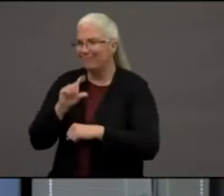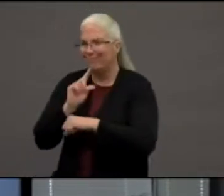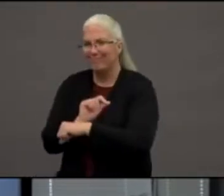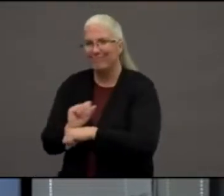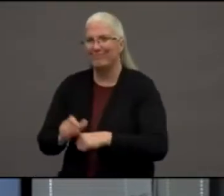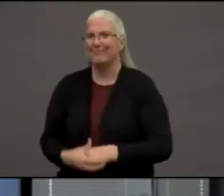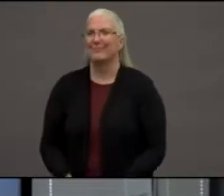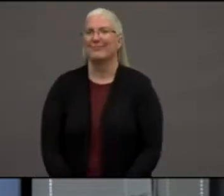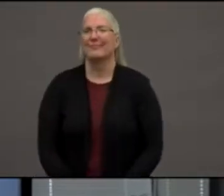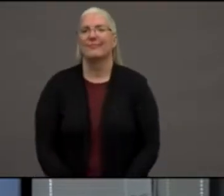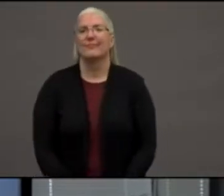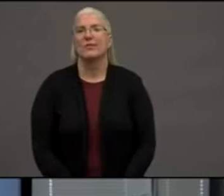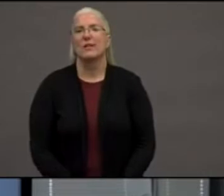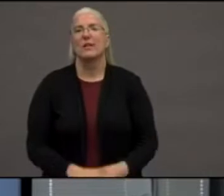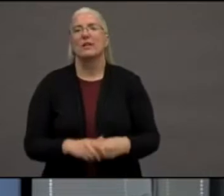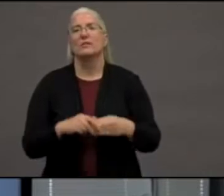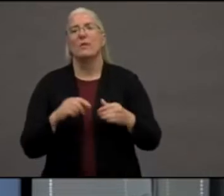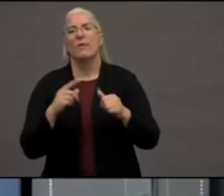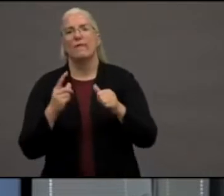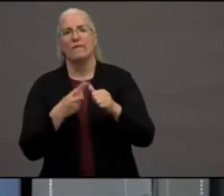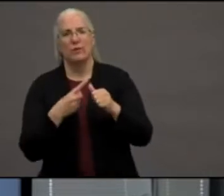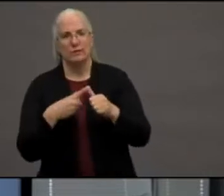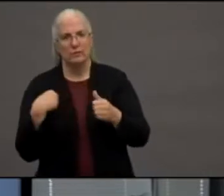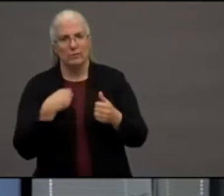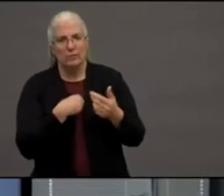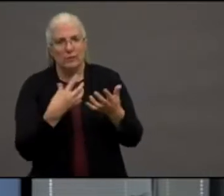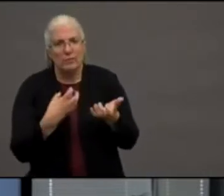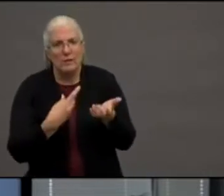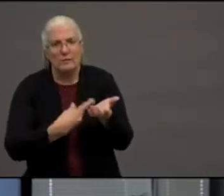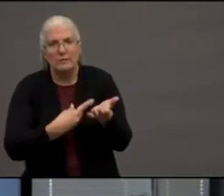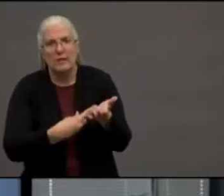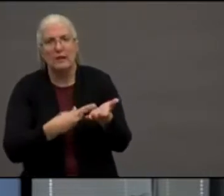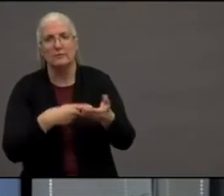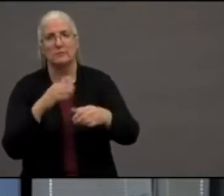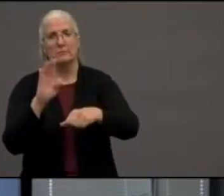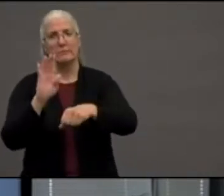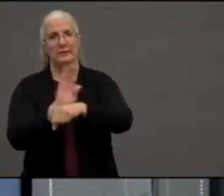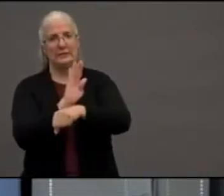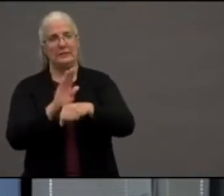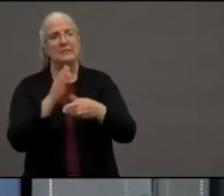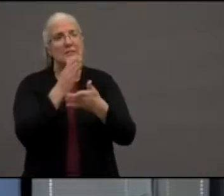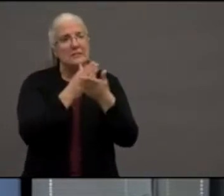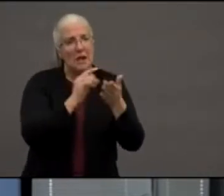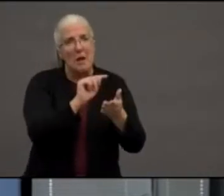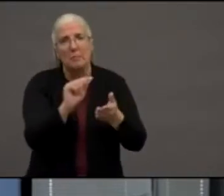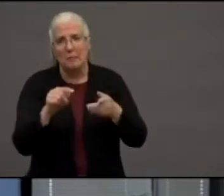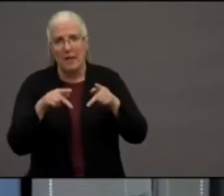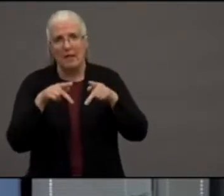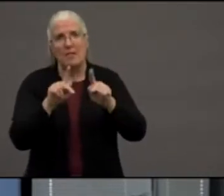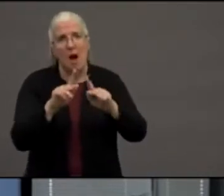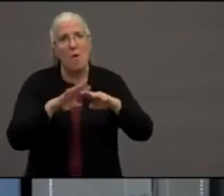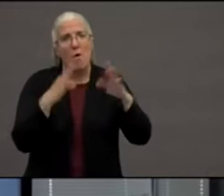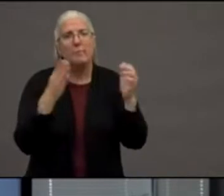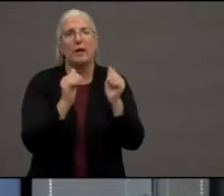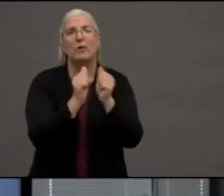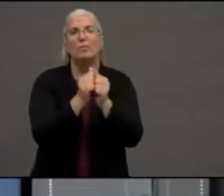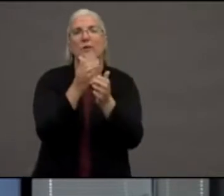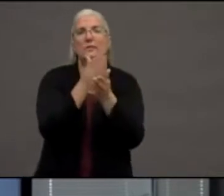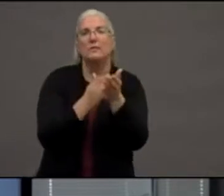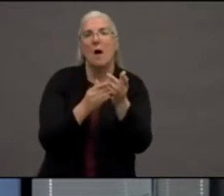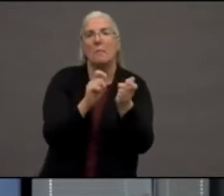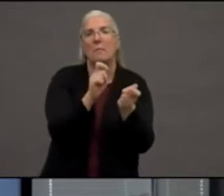talk first. I see a lot of businesses can open with modifications. What is the